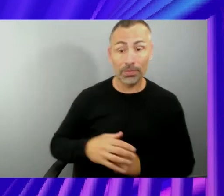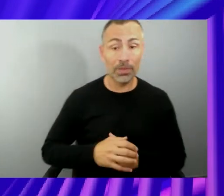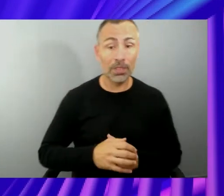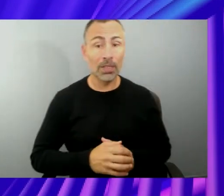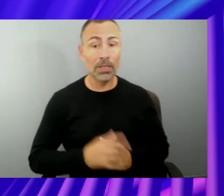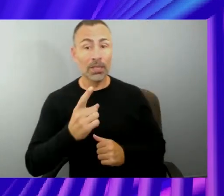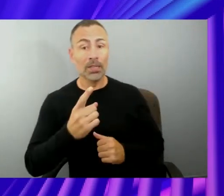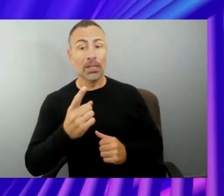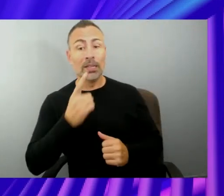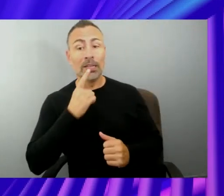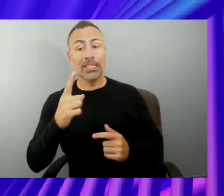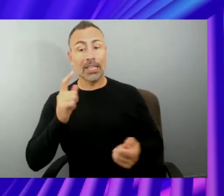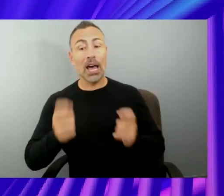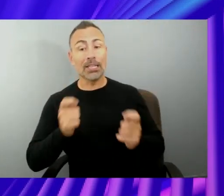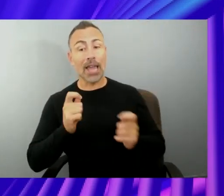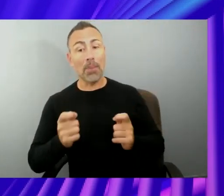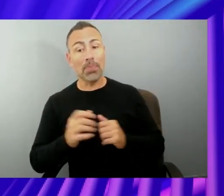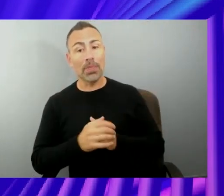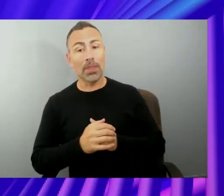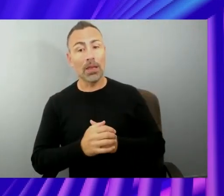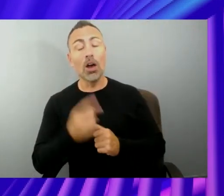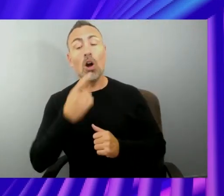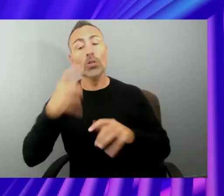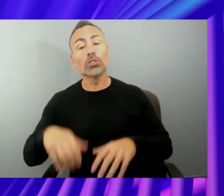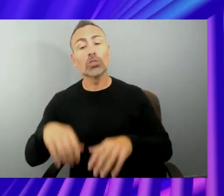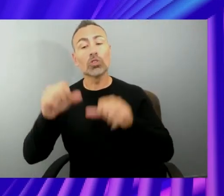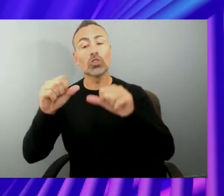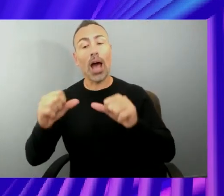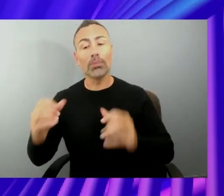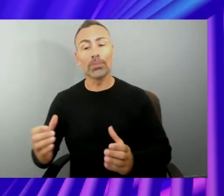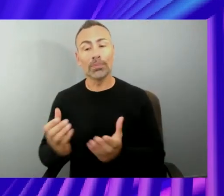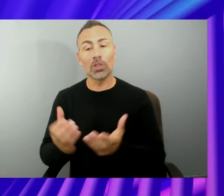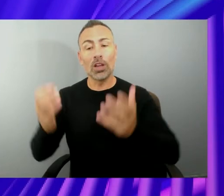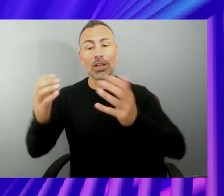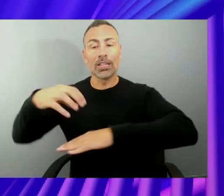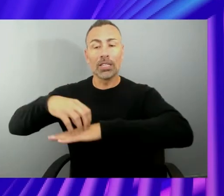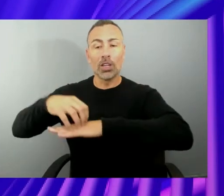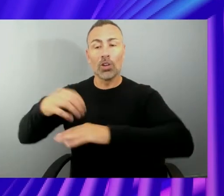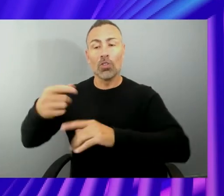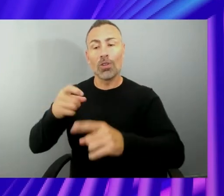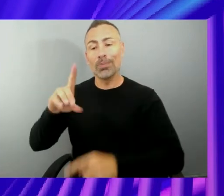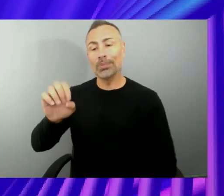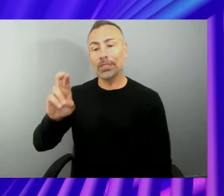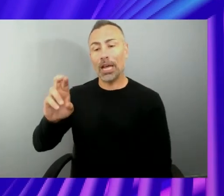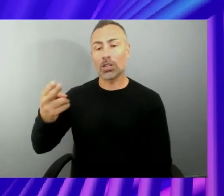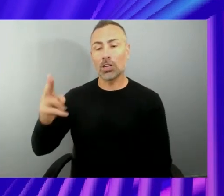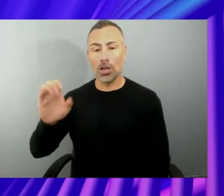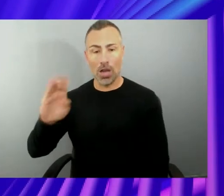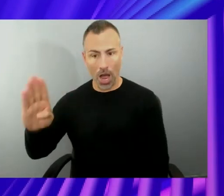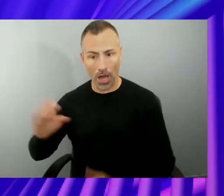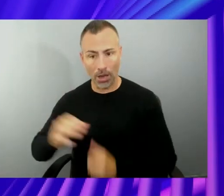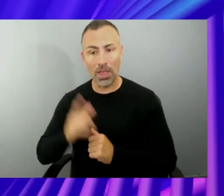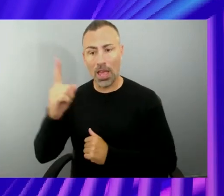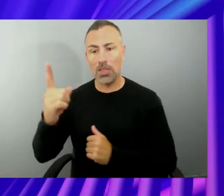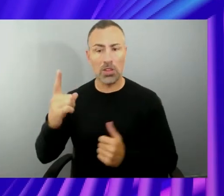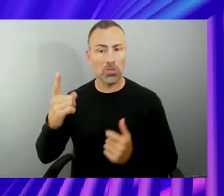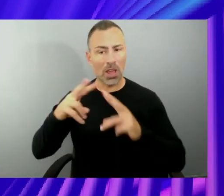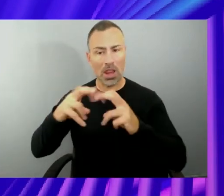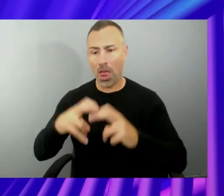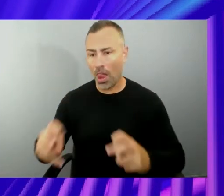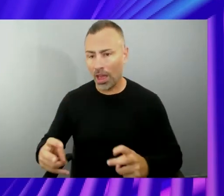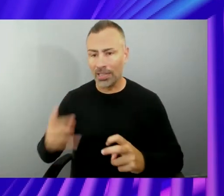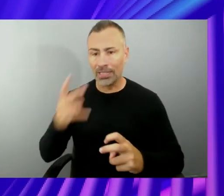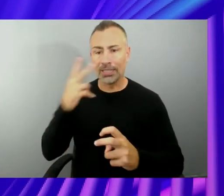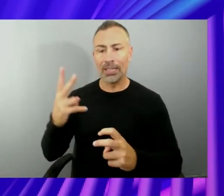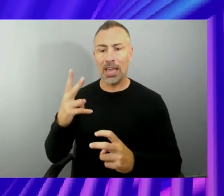so you can pull that Docker container from Docker Hub and be able to access it. And then the CLI is embedded inside of it. Very, very.